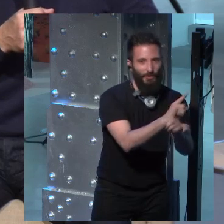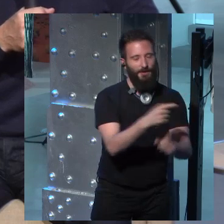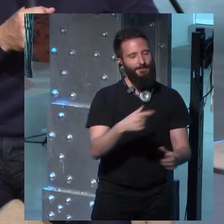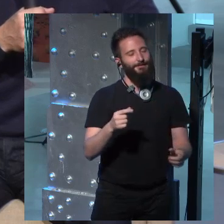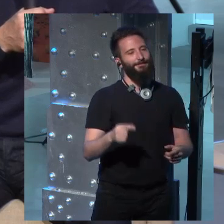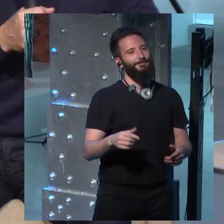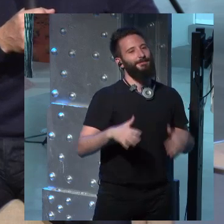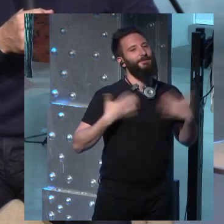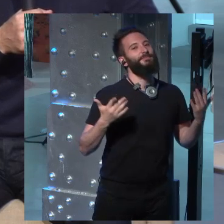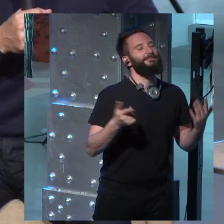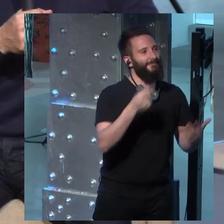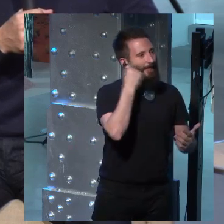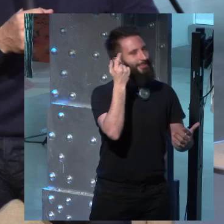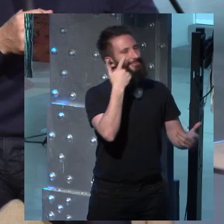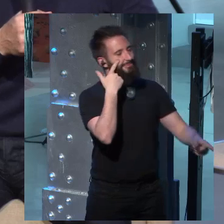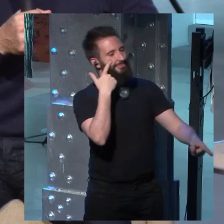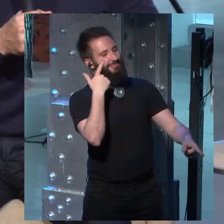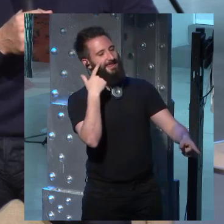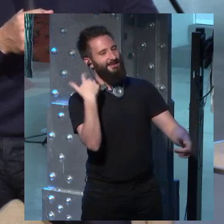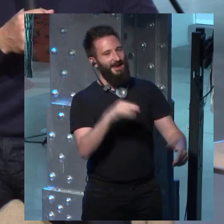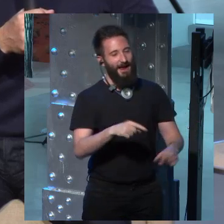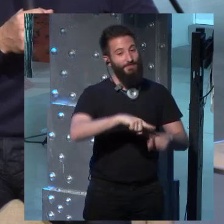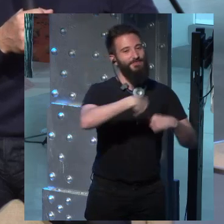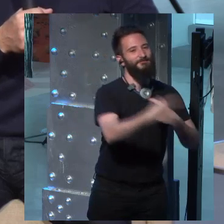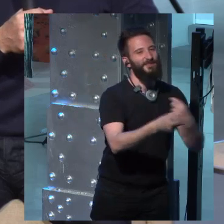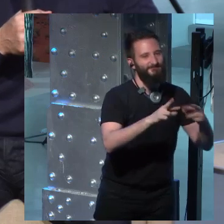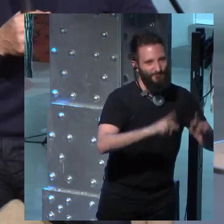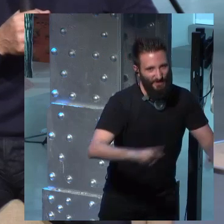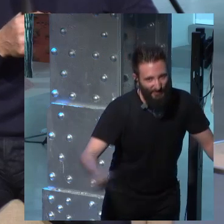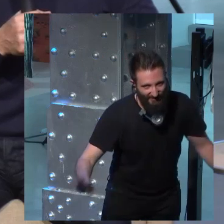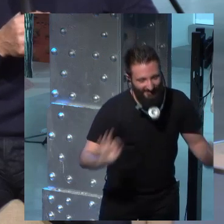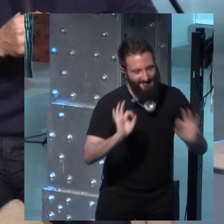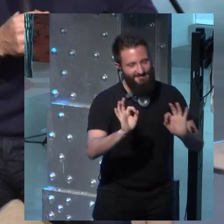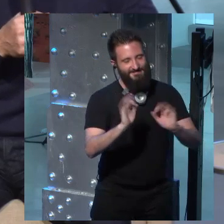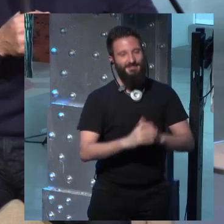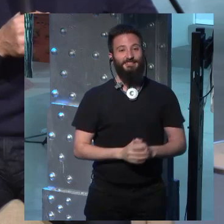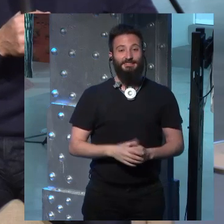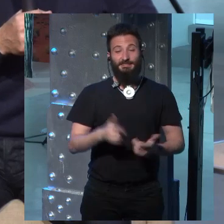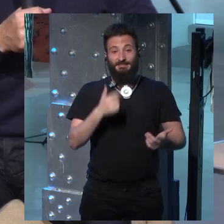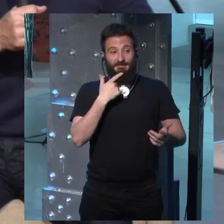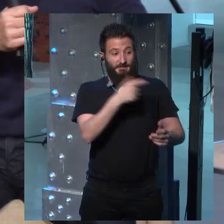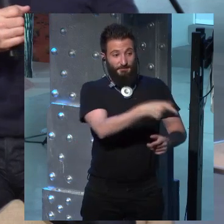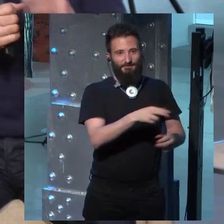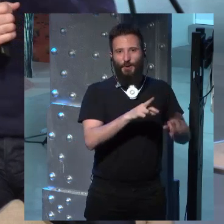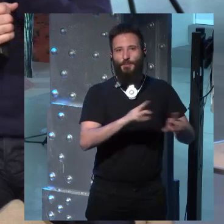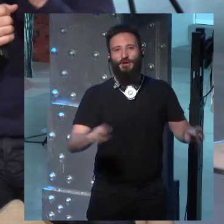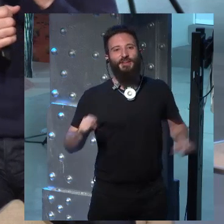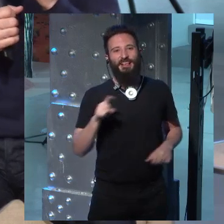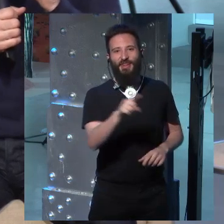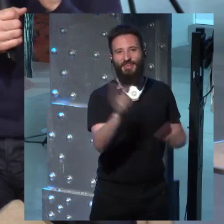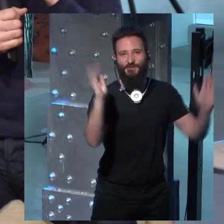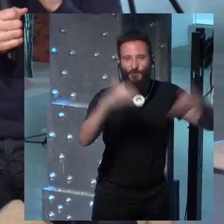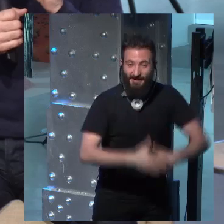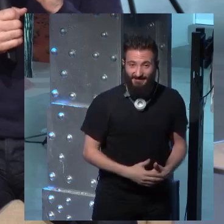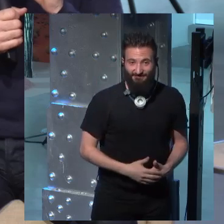worse. That's the worst thing that could happen, is that he doesn't have cancer anymore. And these guys are